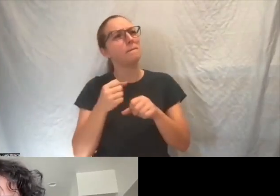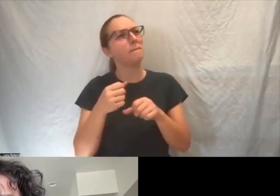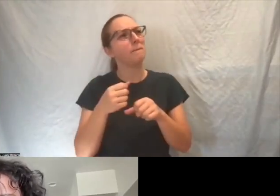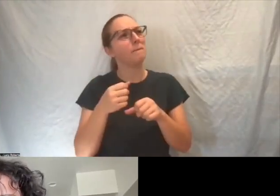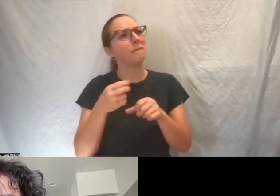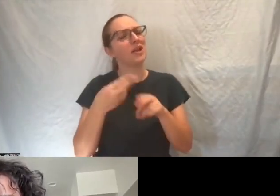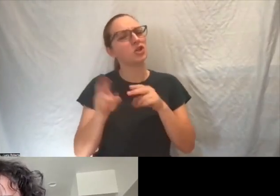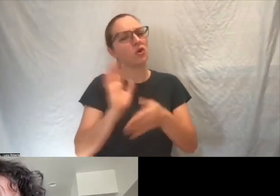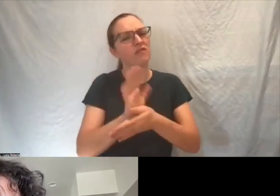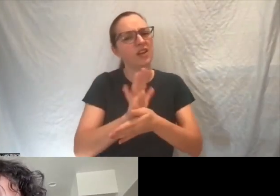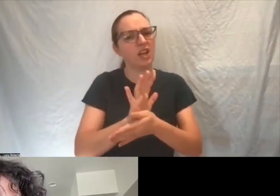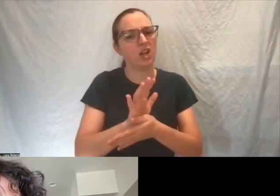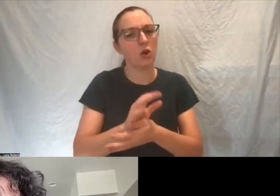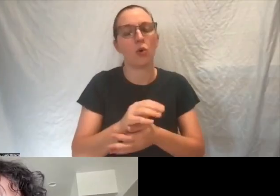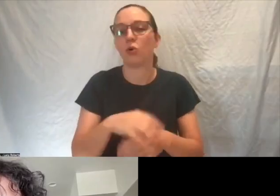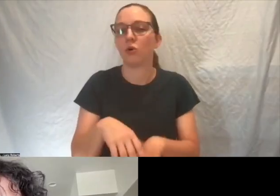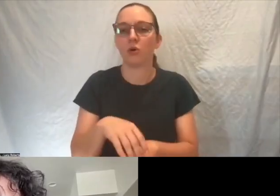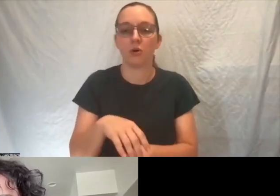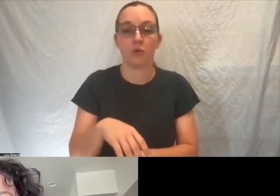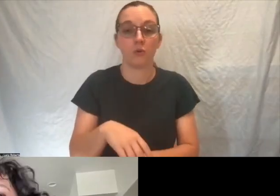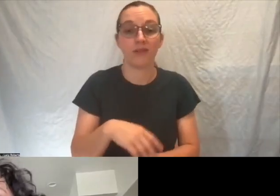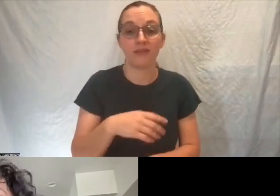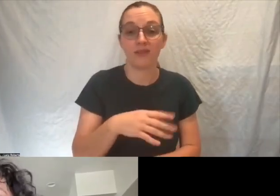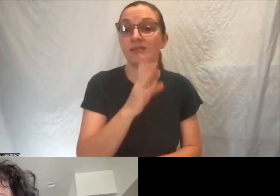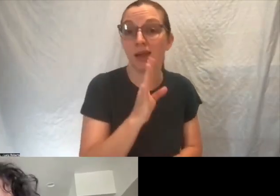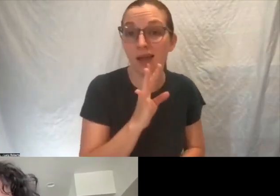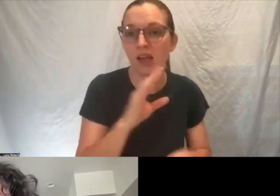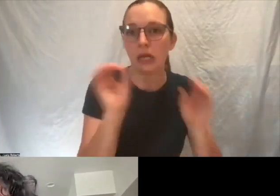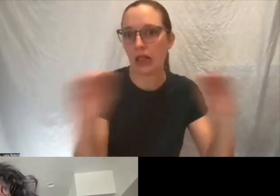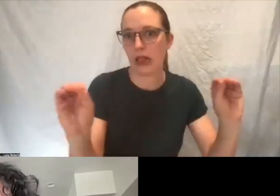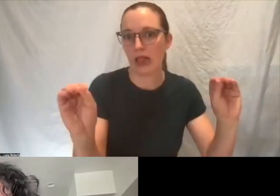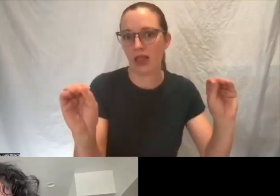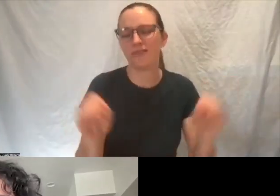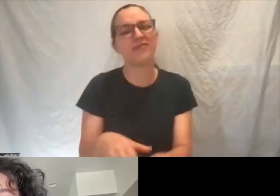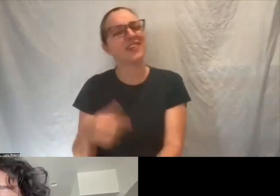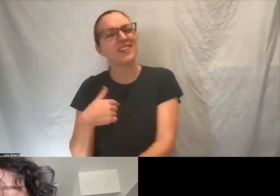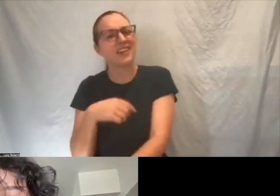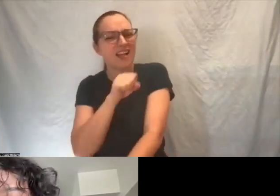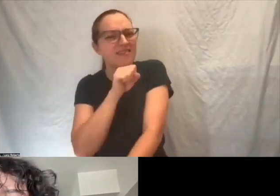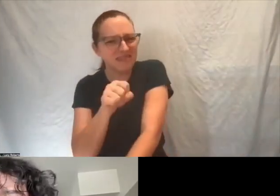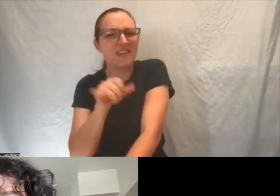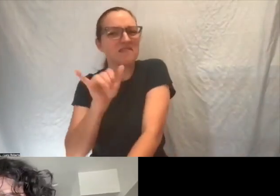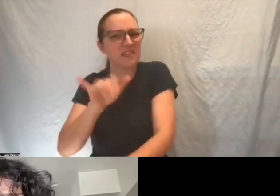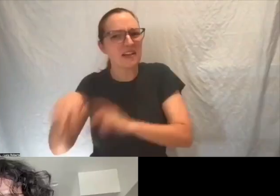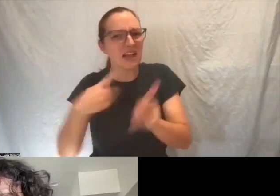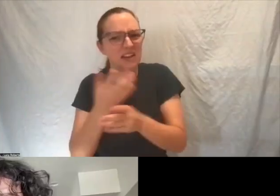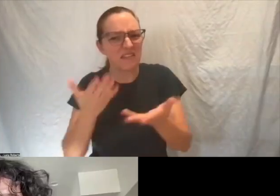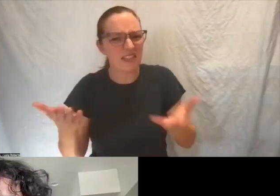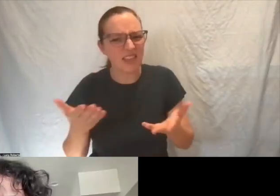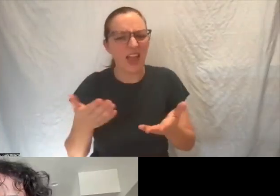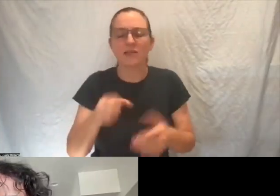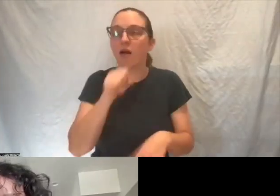dialogue. And I've always just loved a little montage, but I've also really loved short